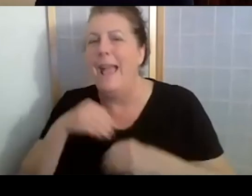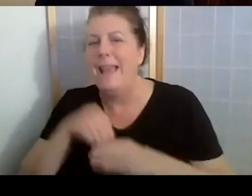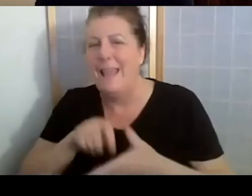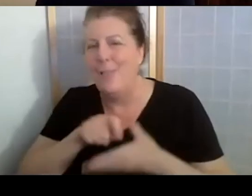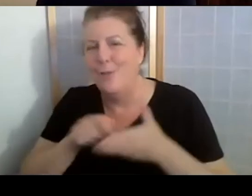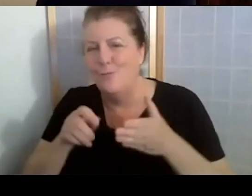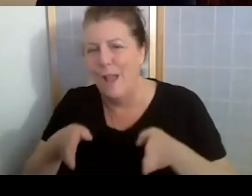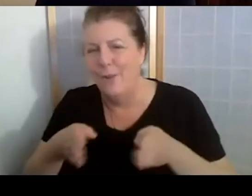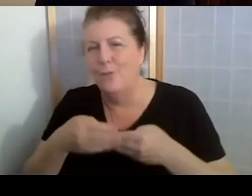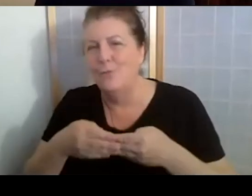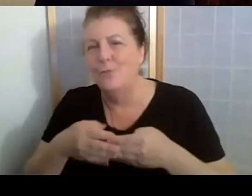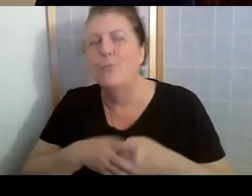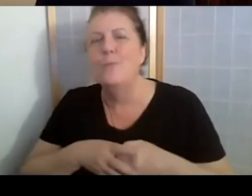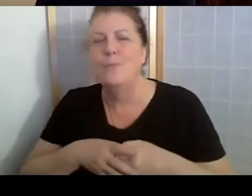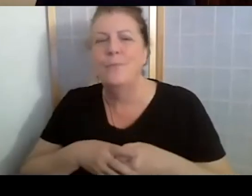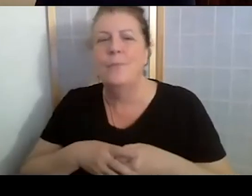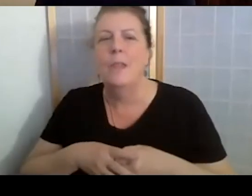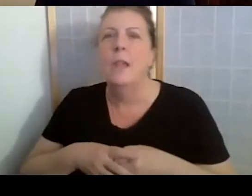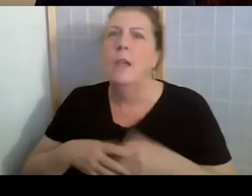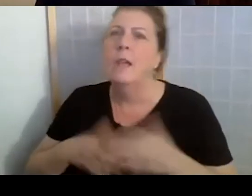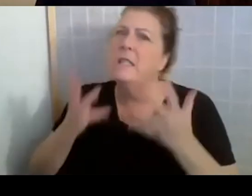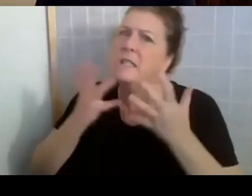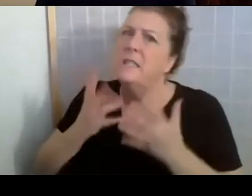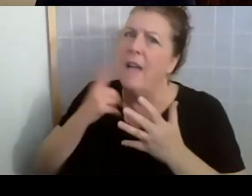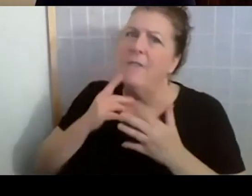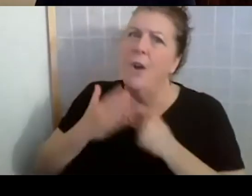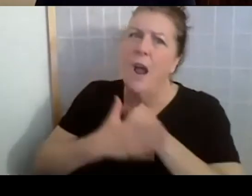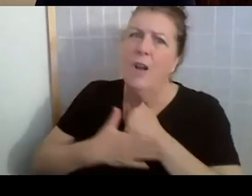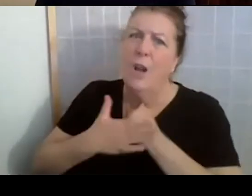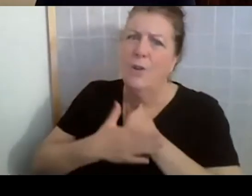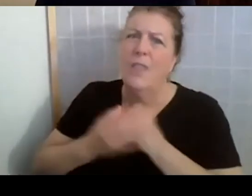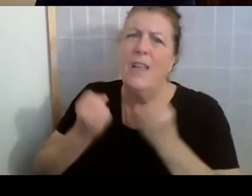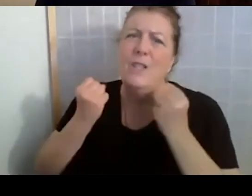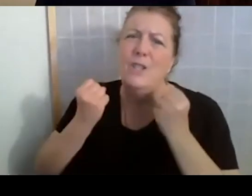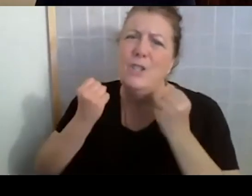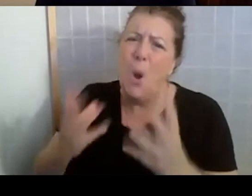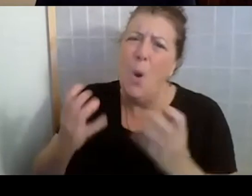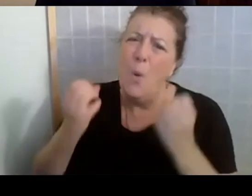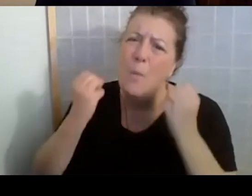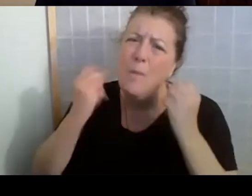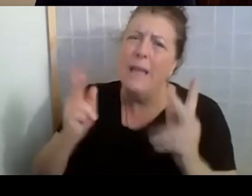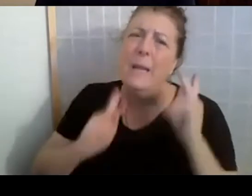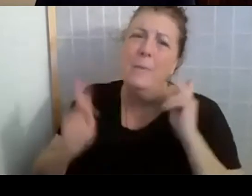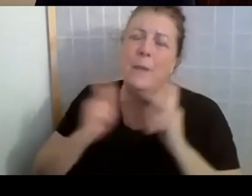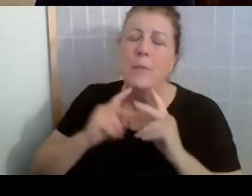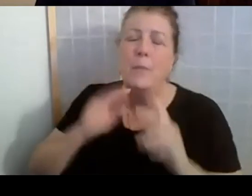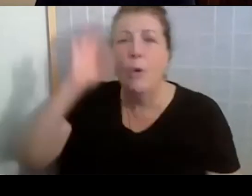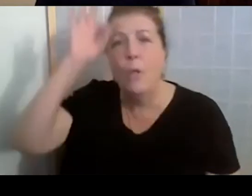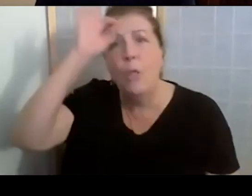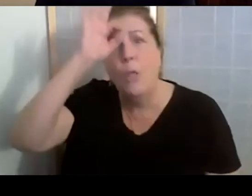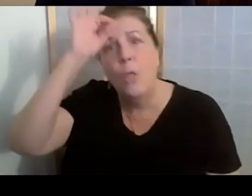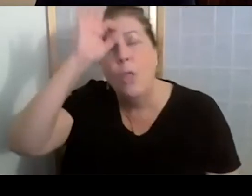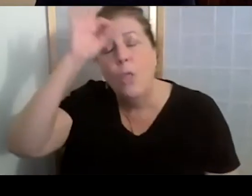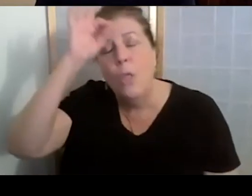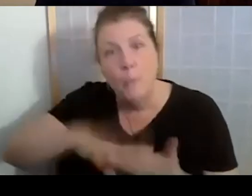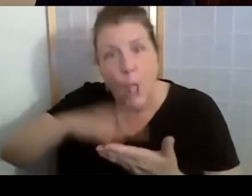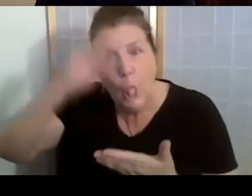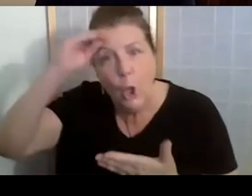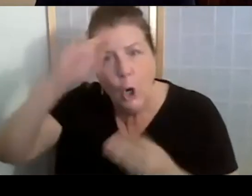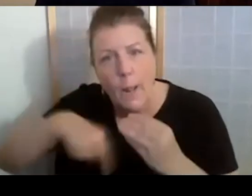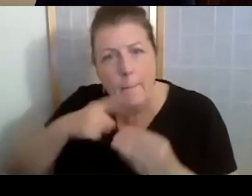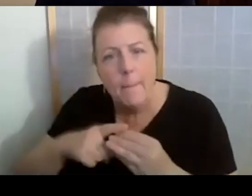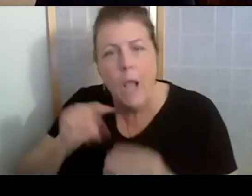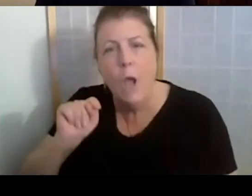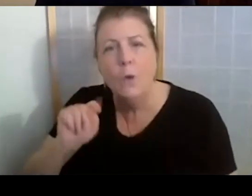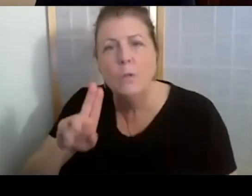fairly sad for our country that so many people learned about Tulsa through a superhero show. I mean, that alone is sort of like speaks to,